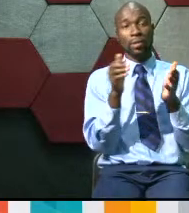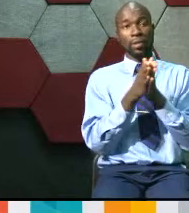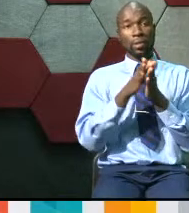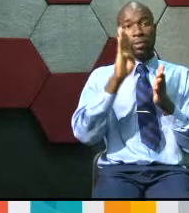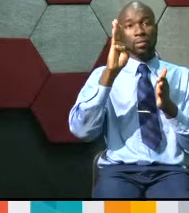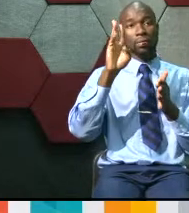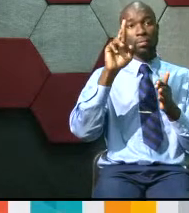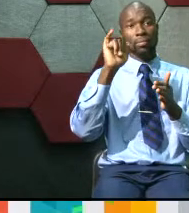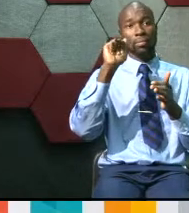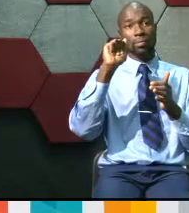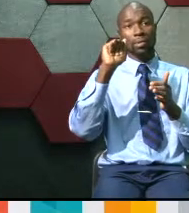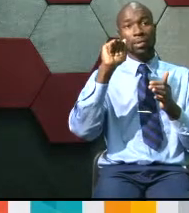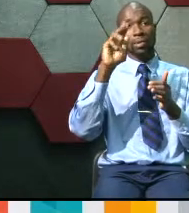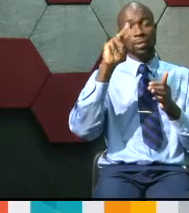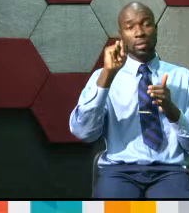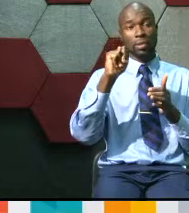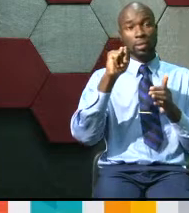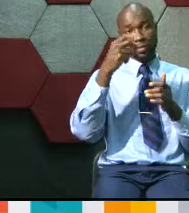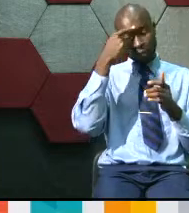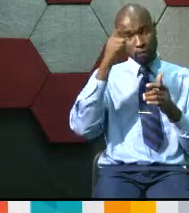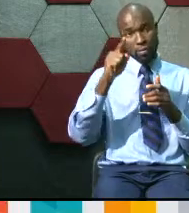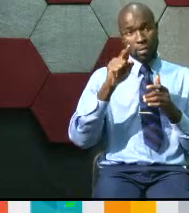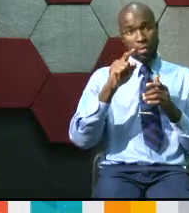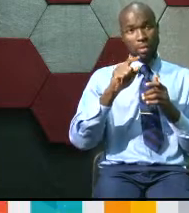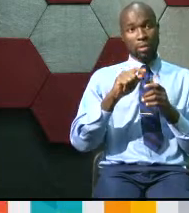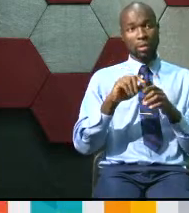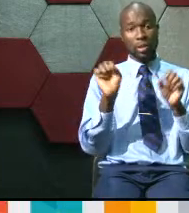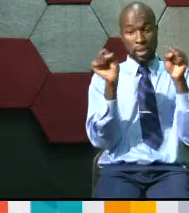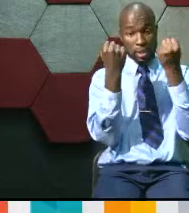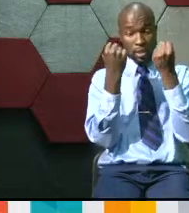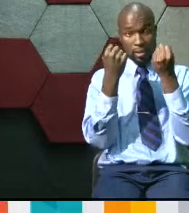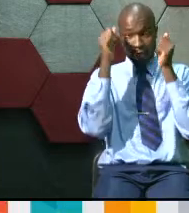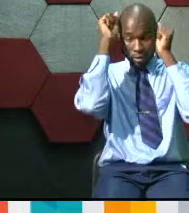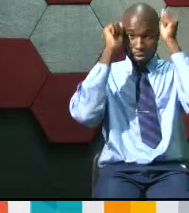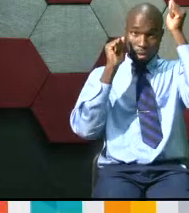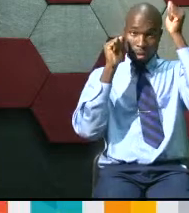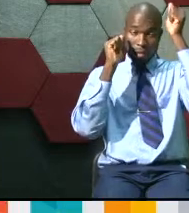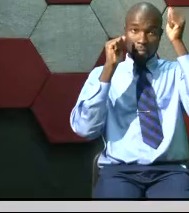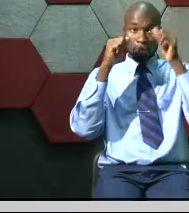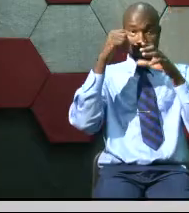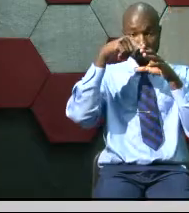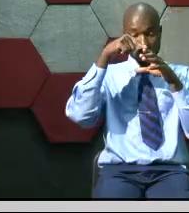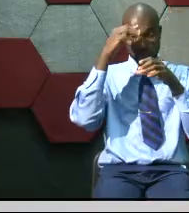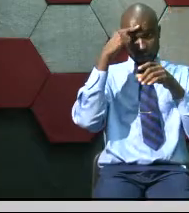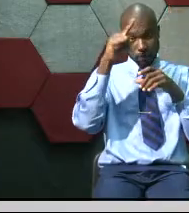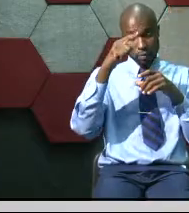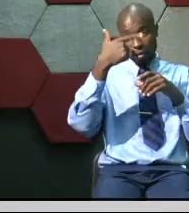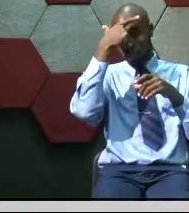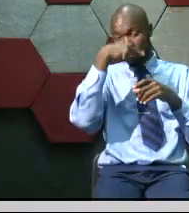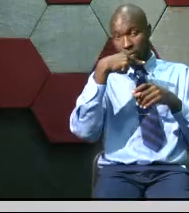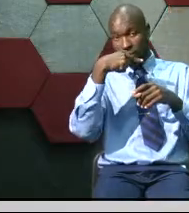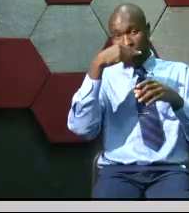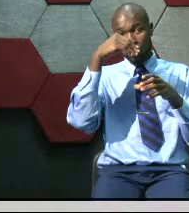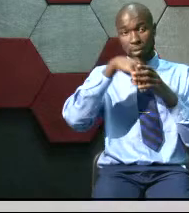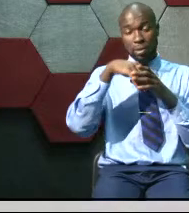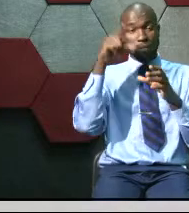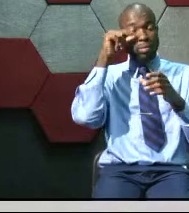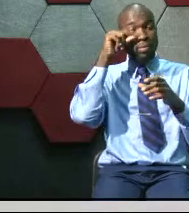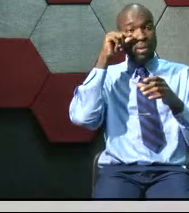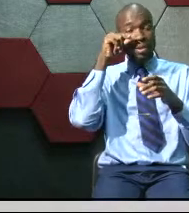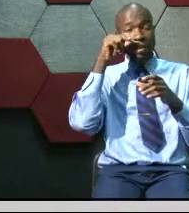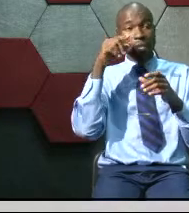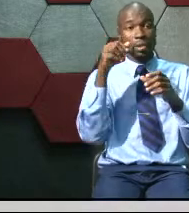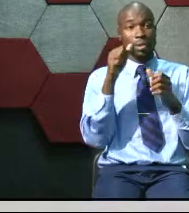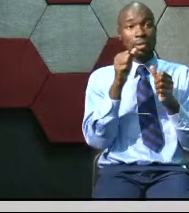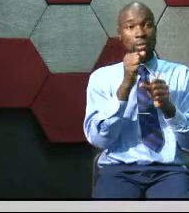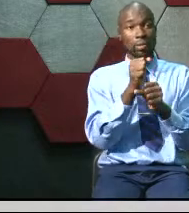Army Likoni High School for the visually impaired in Mombasa County with their project titled